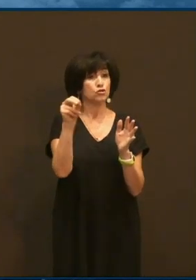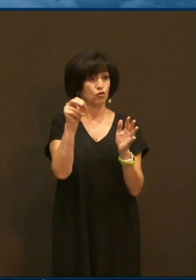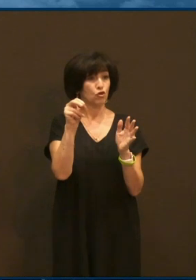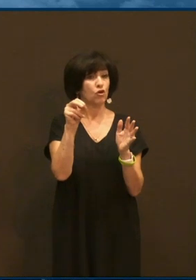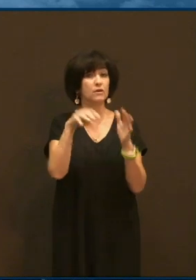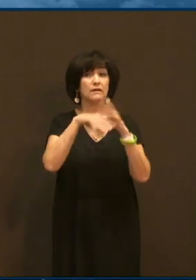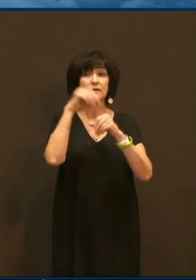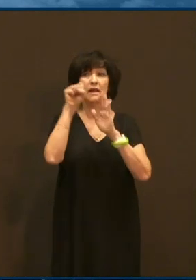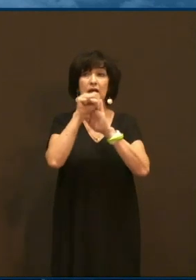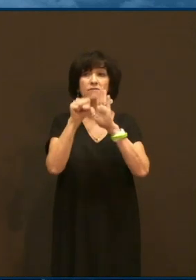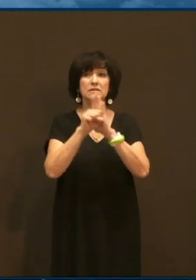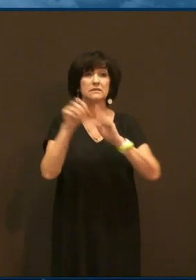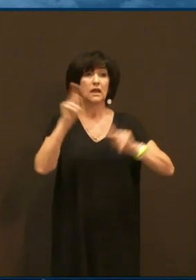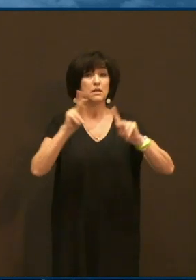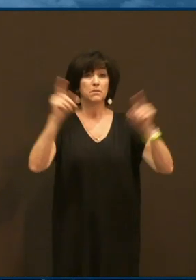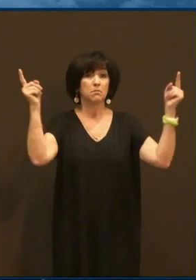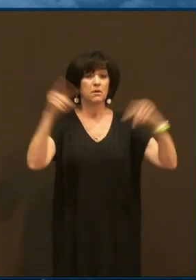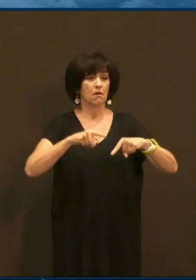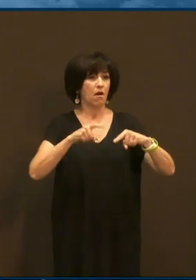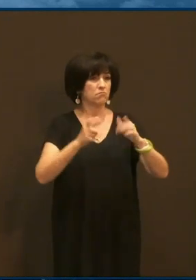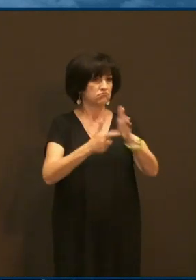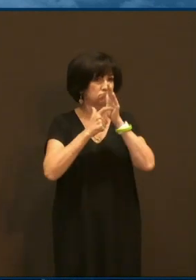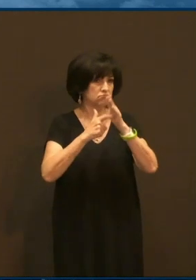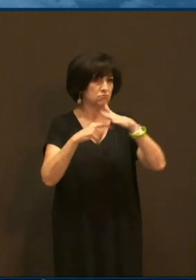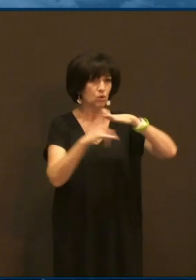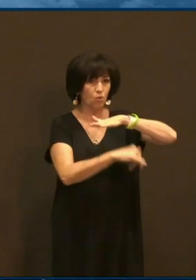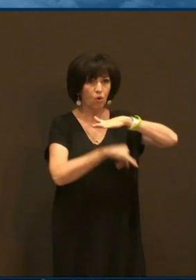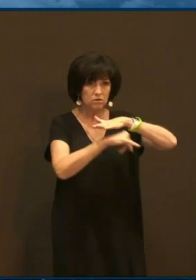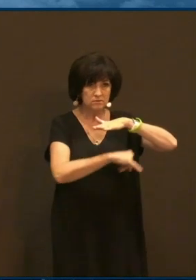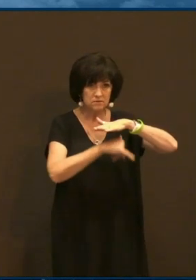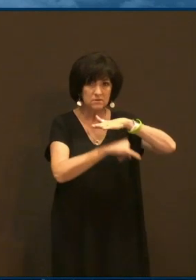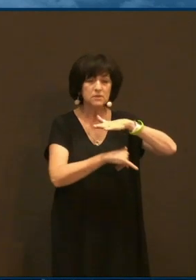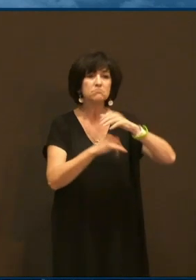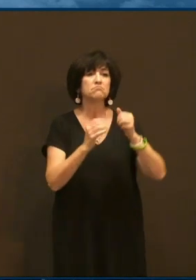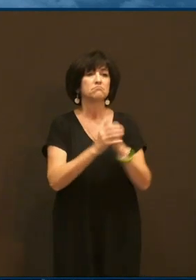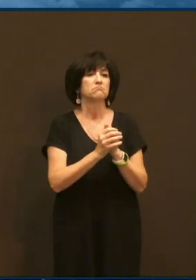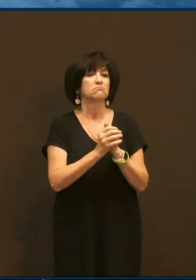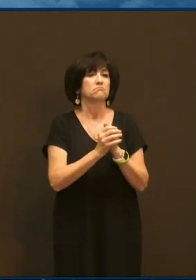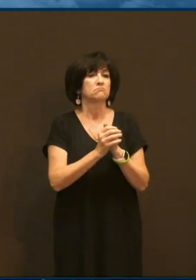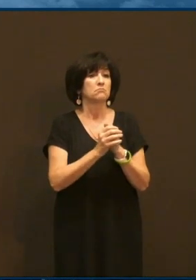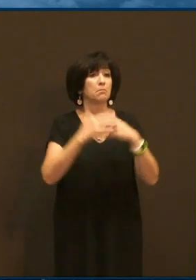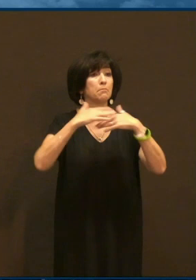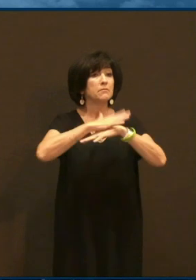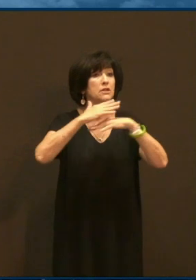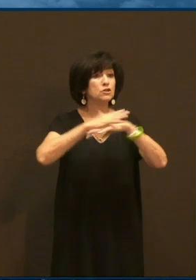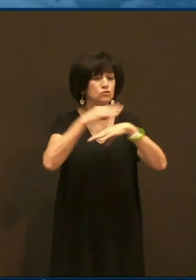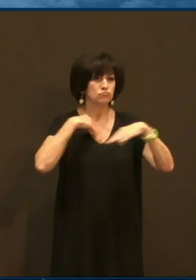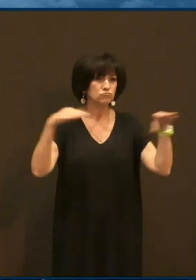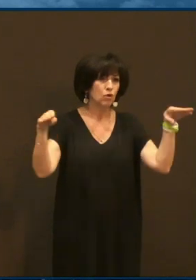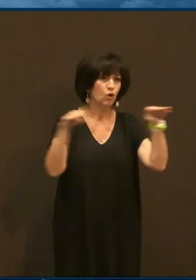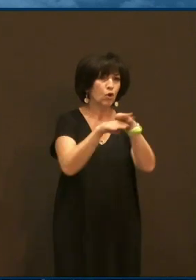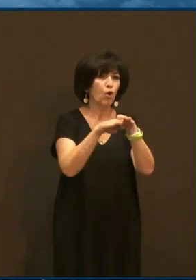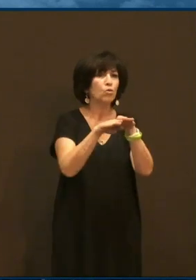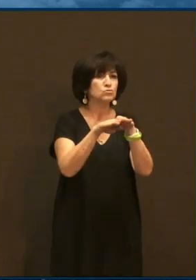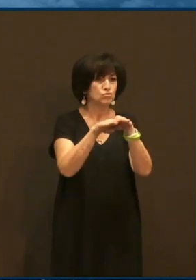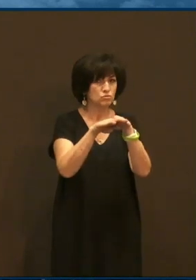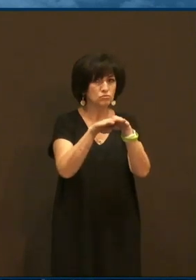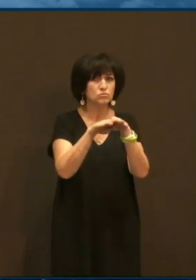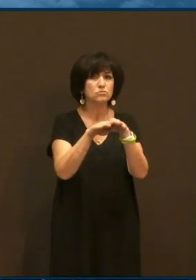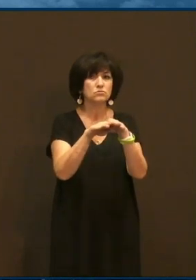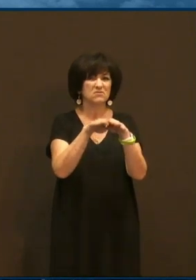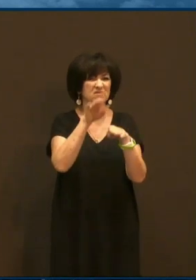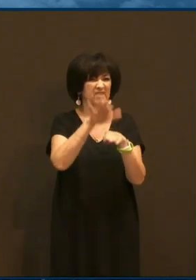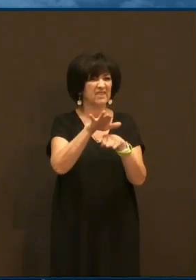March, after we had closed the beaches and restaurants after